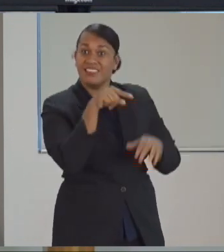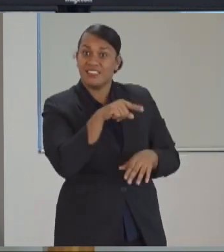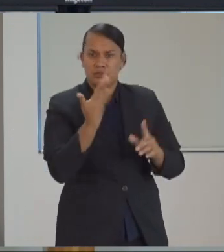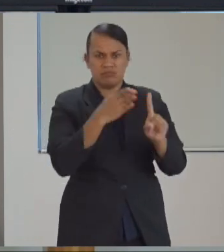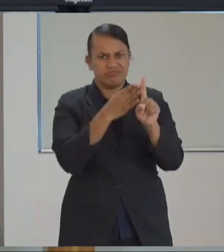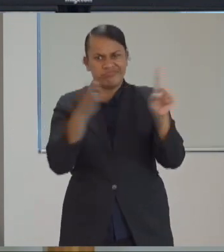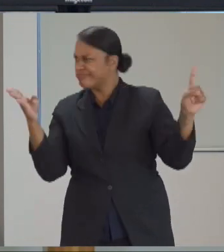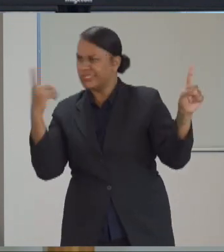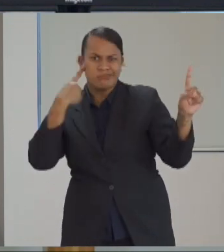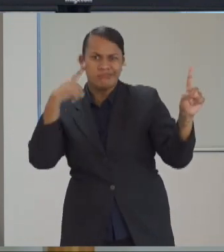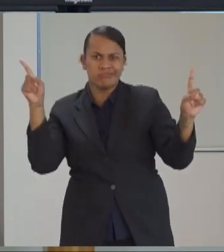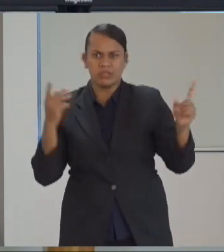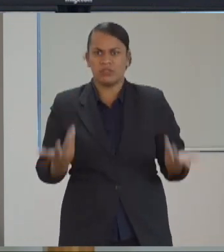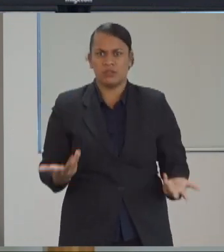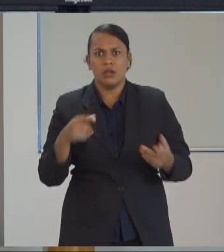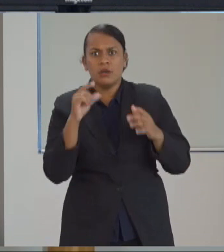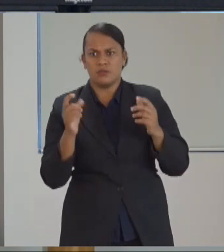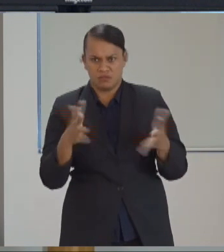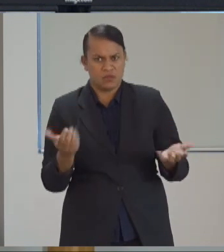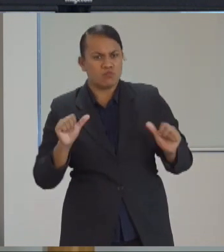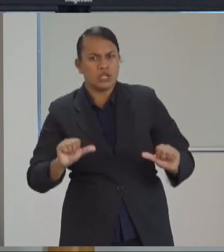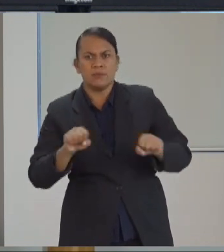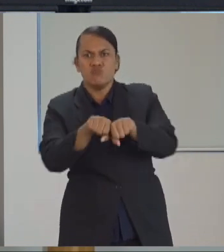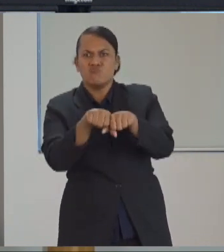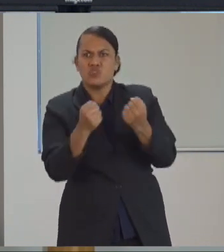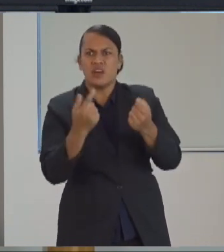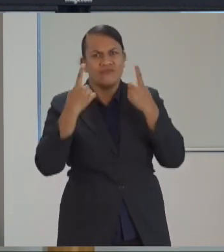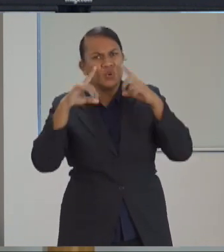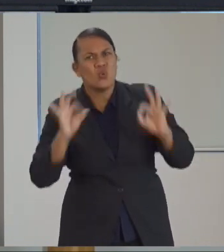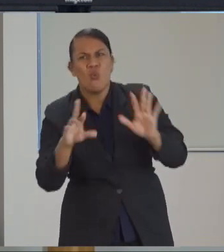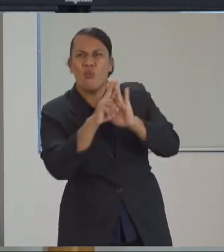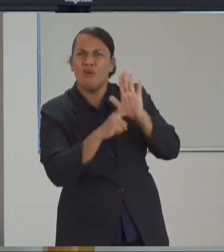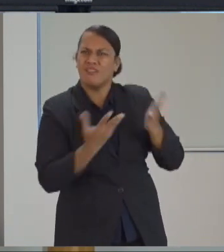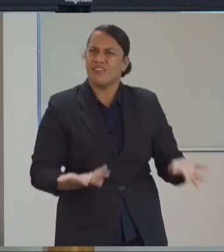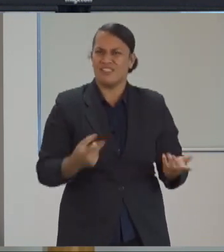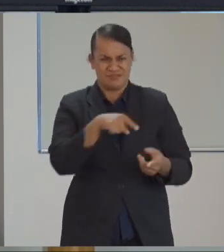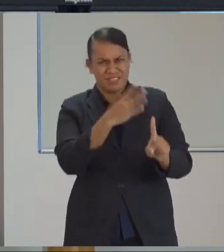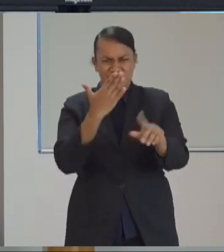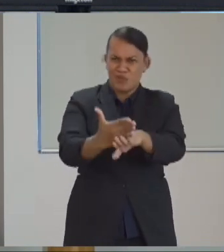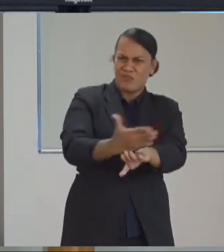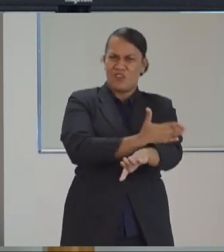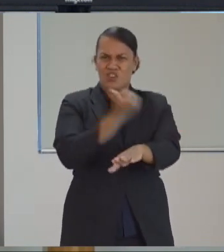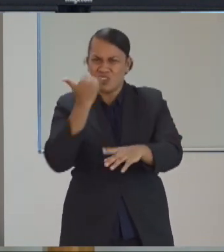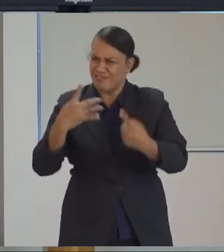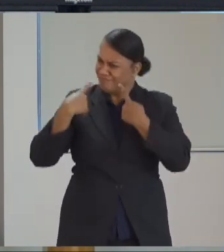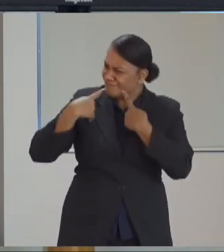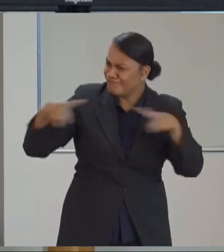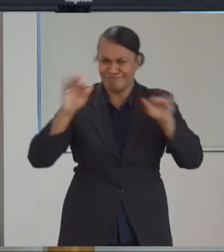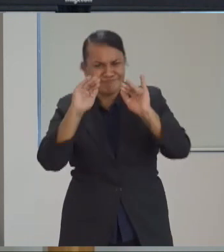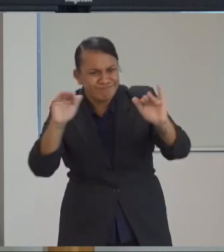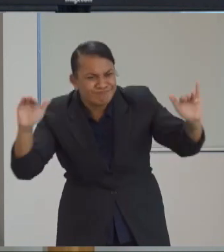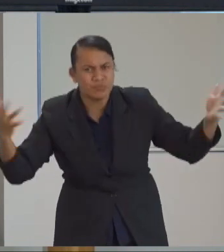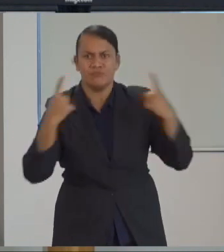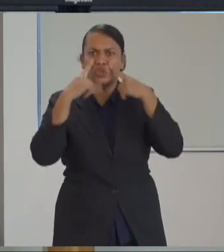to be rectified, more so given the wide publicity in the public interest in ensuring that the law and the charges made under the